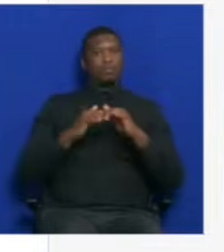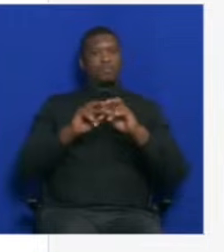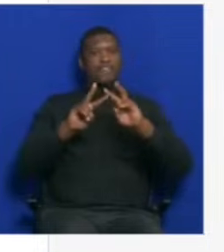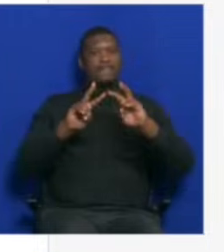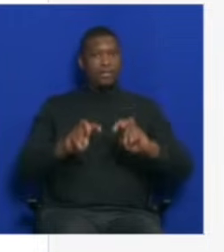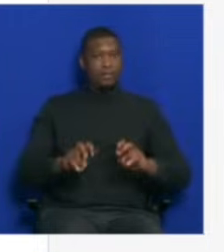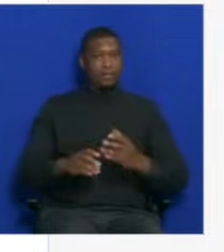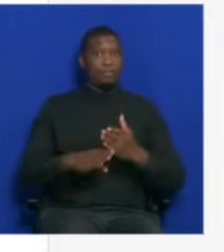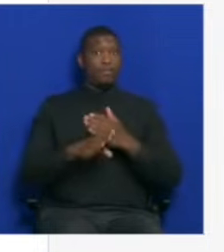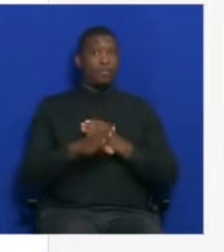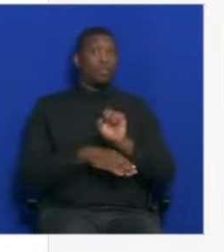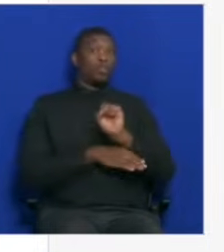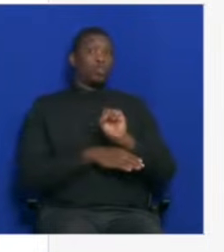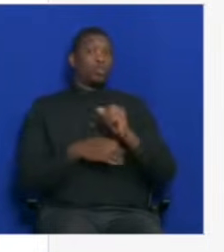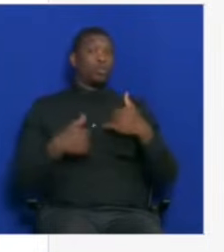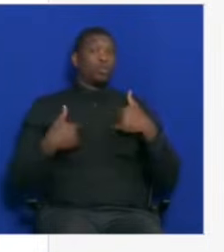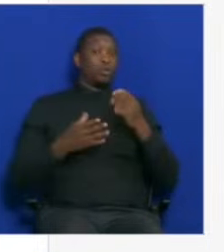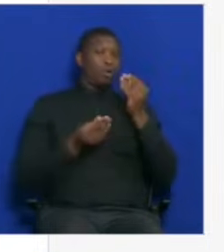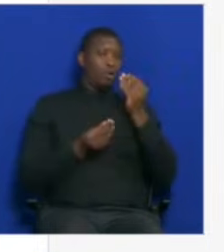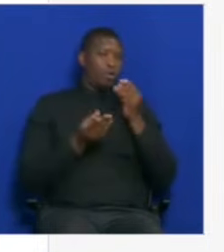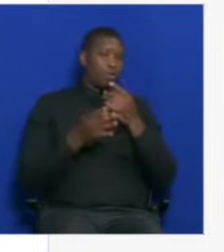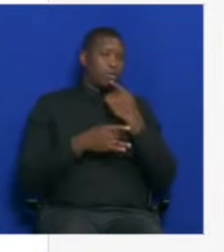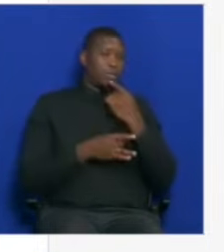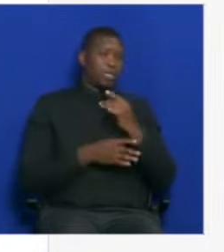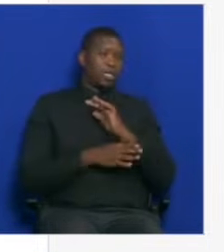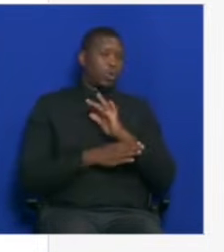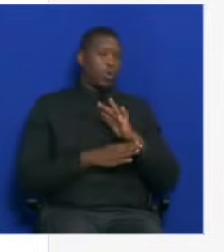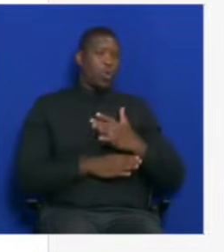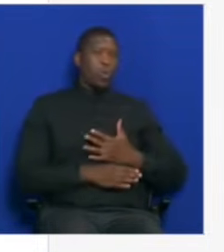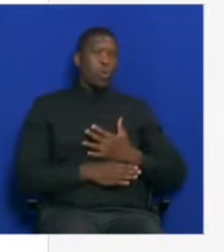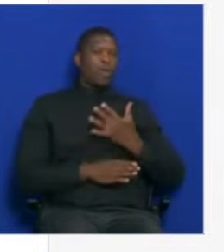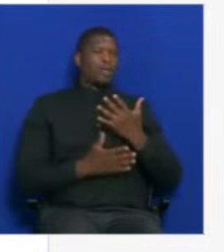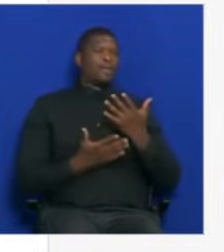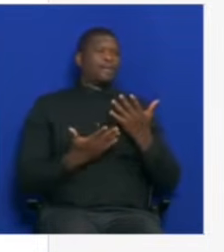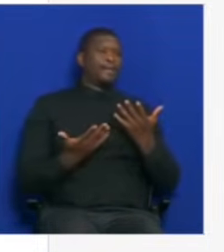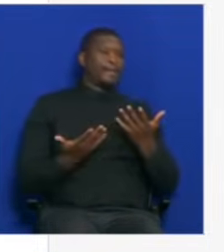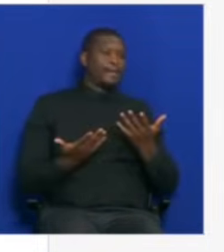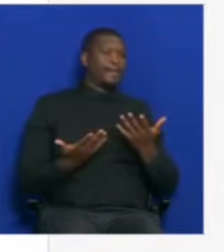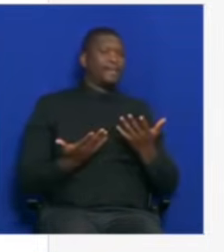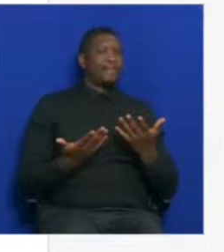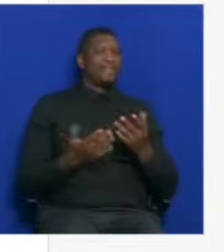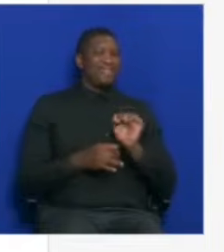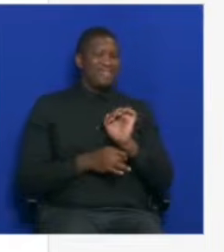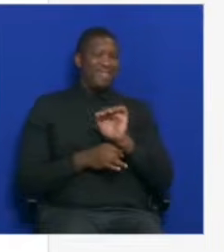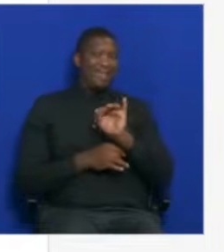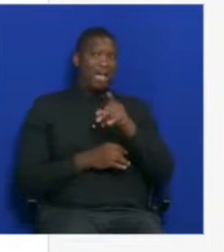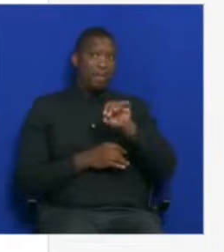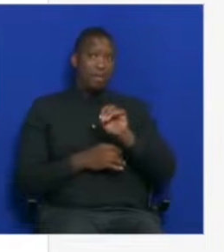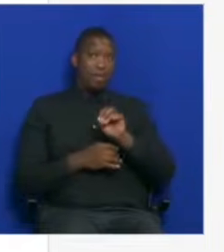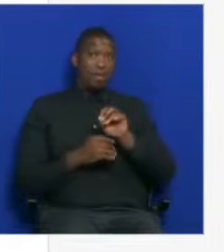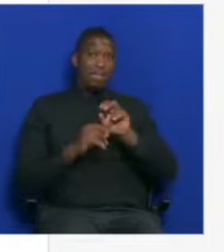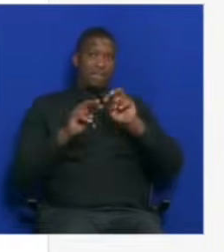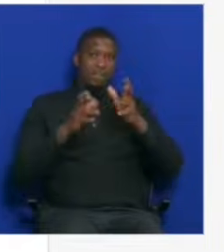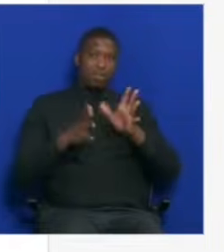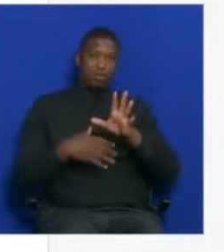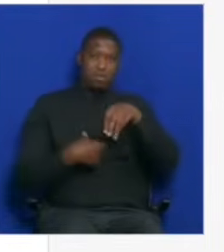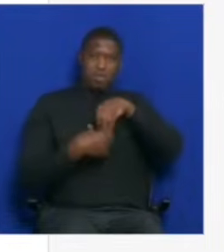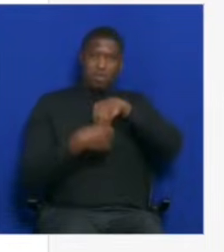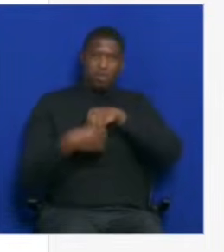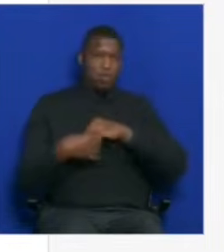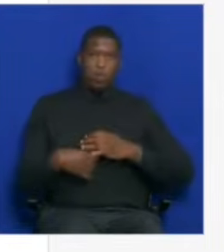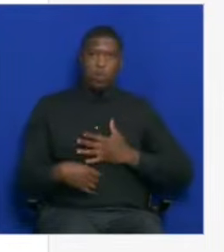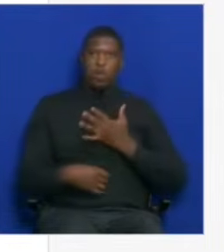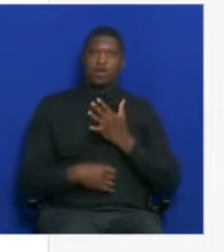that he did not want any of the IPID investigators to deal with this matter and that a neutral